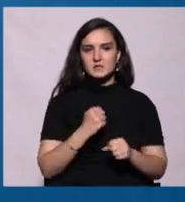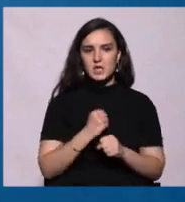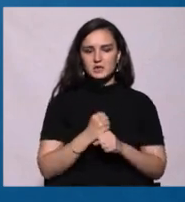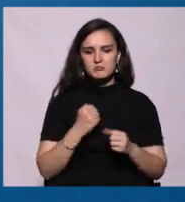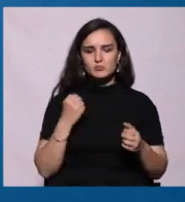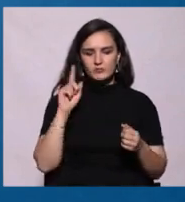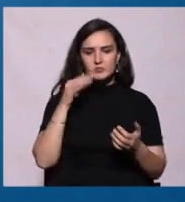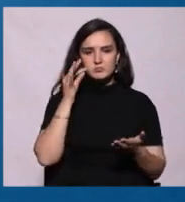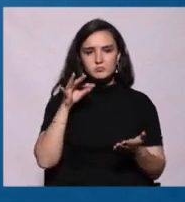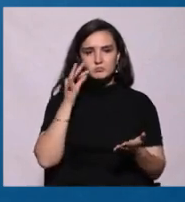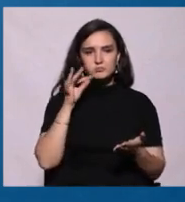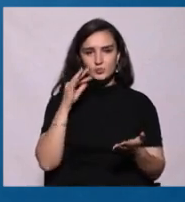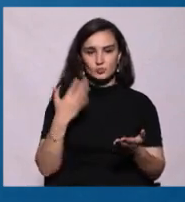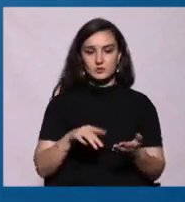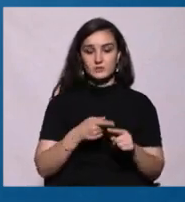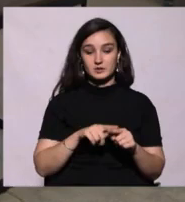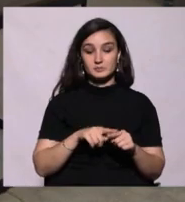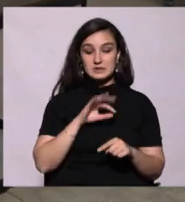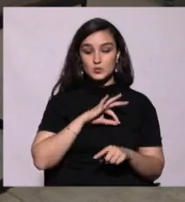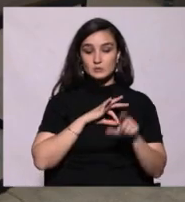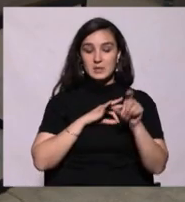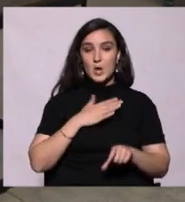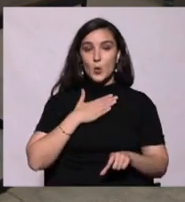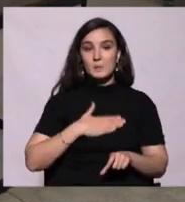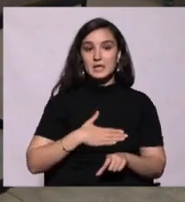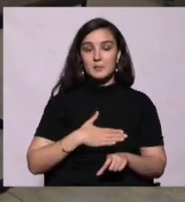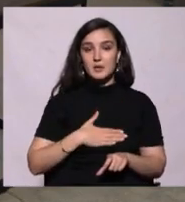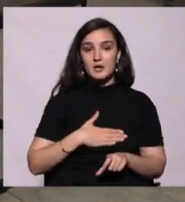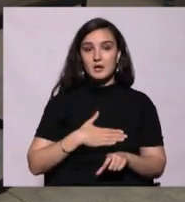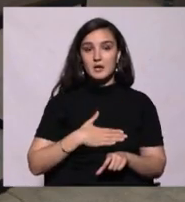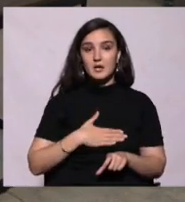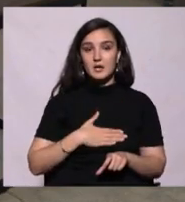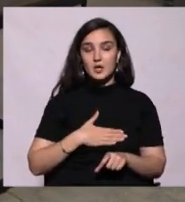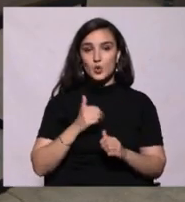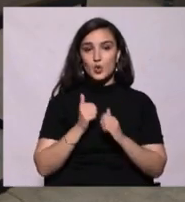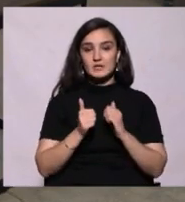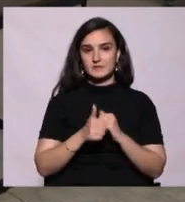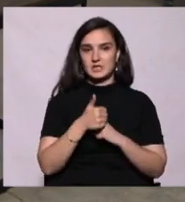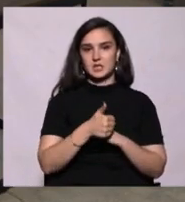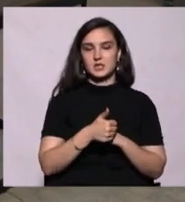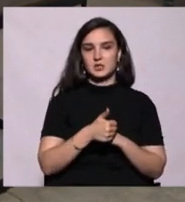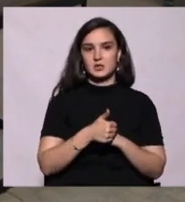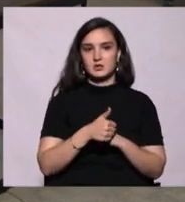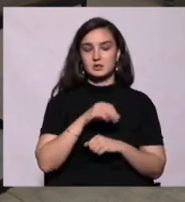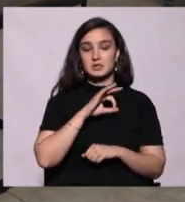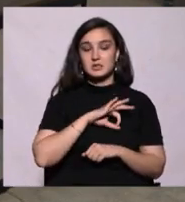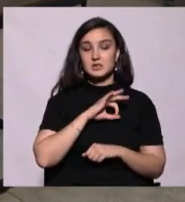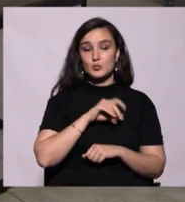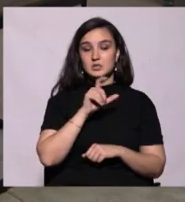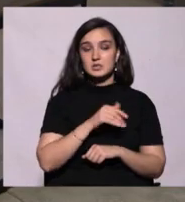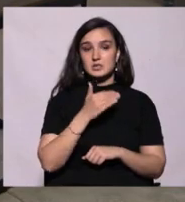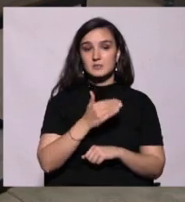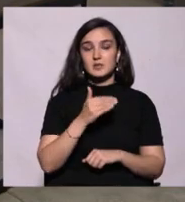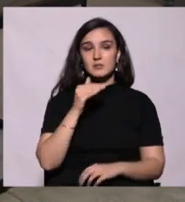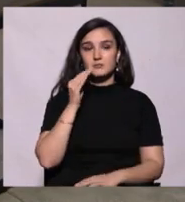similar to customer satisfaction, except customer satisfaction is always good. Customer experience